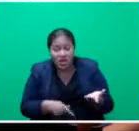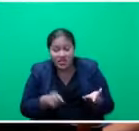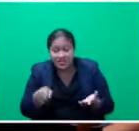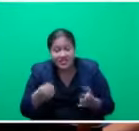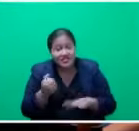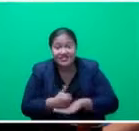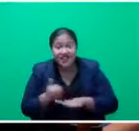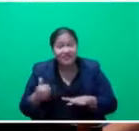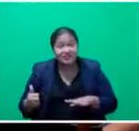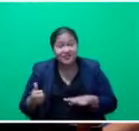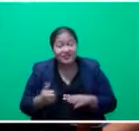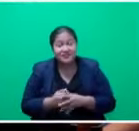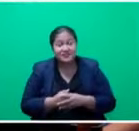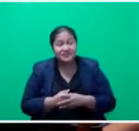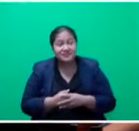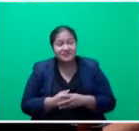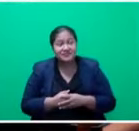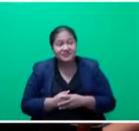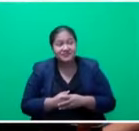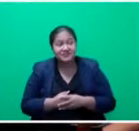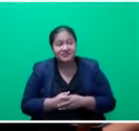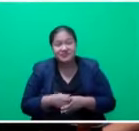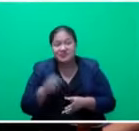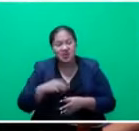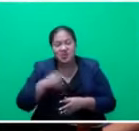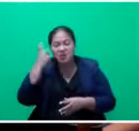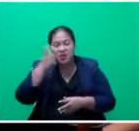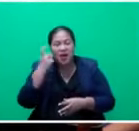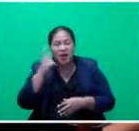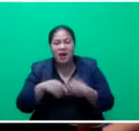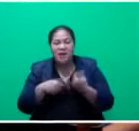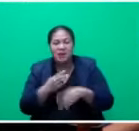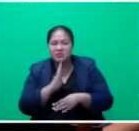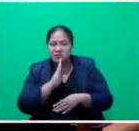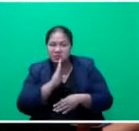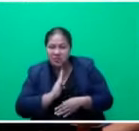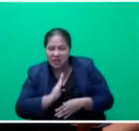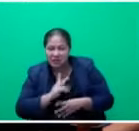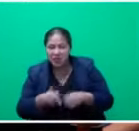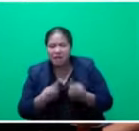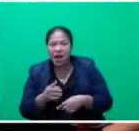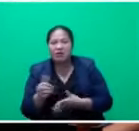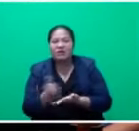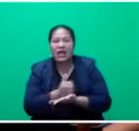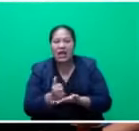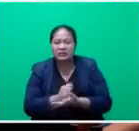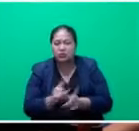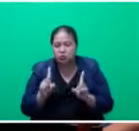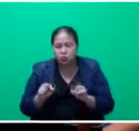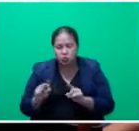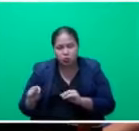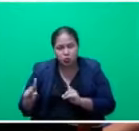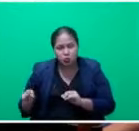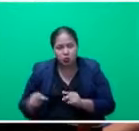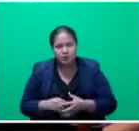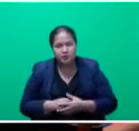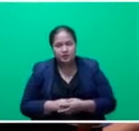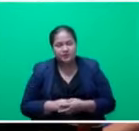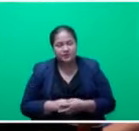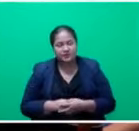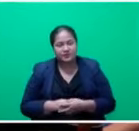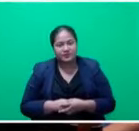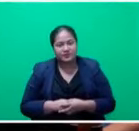not. They worry about being shamed about its inaction. It does not want to see all